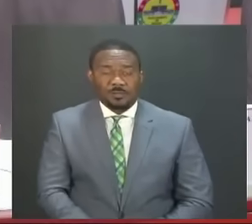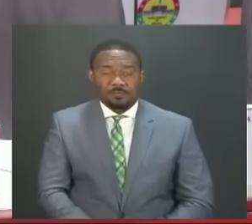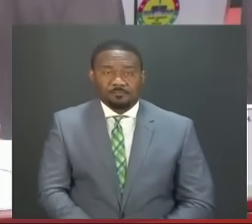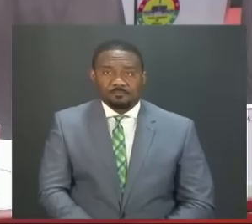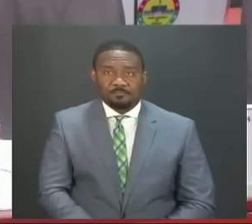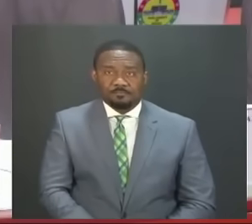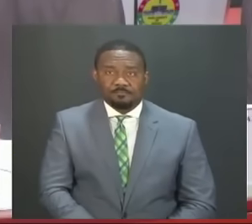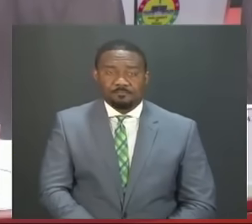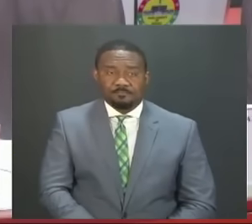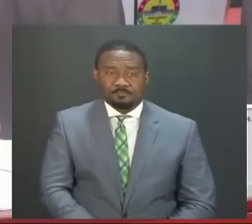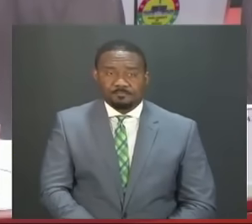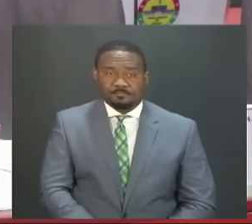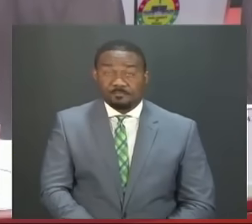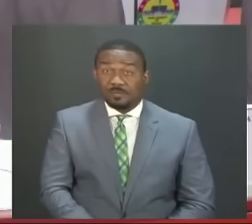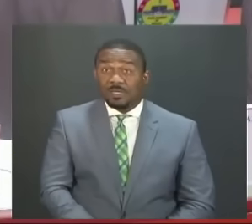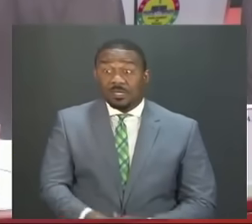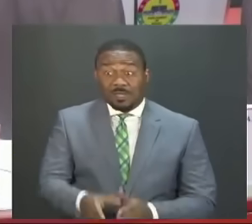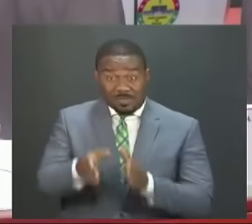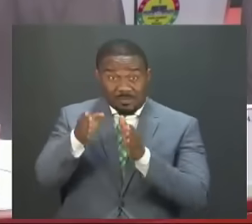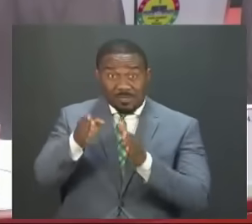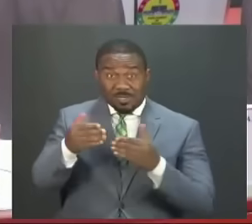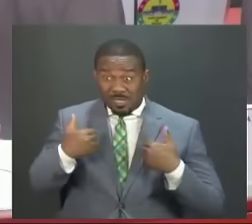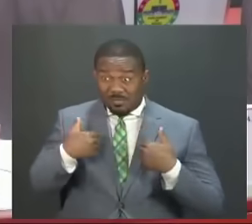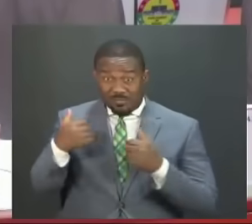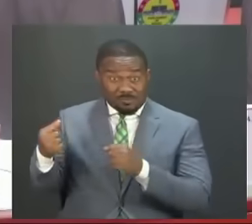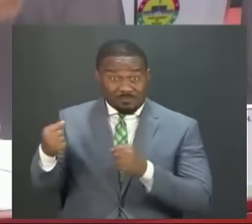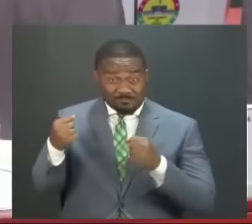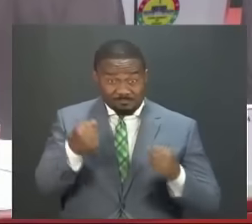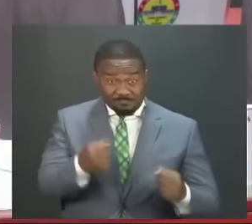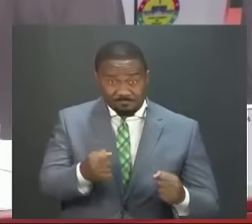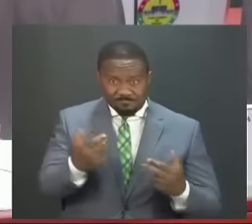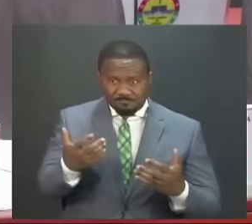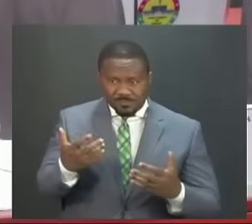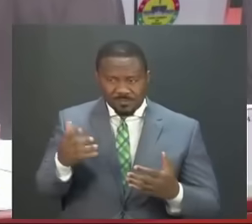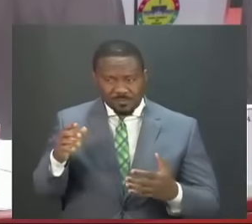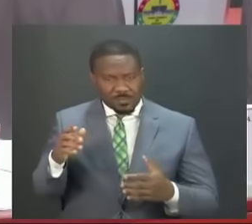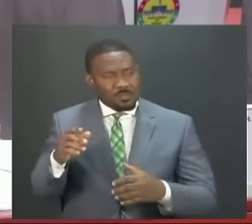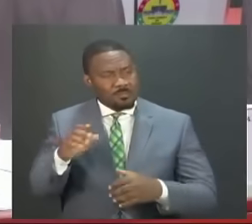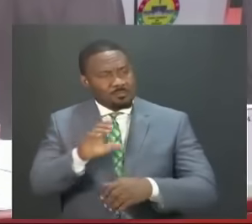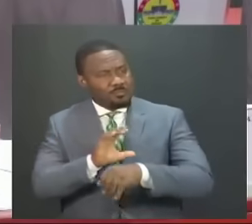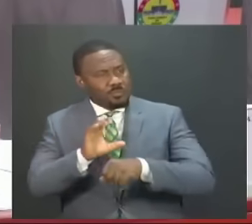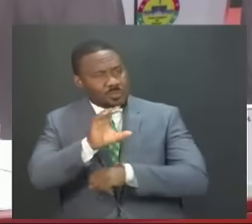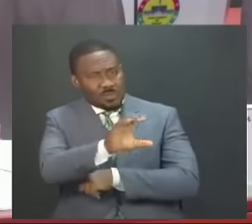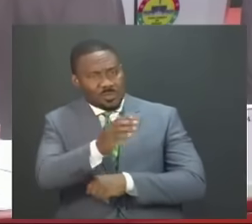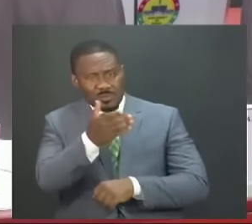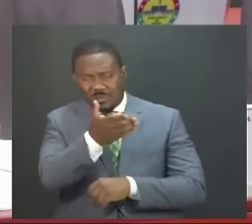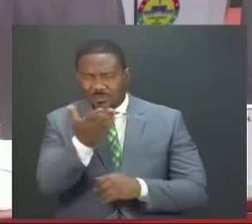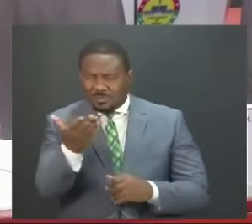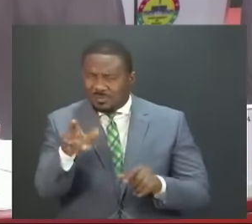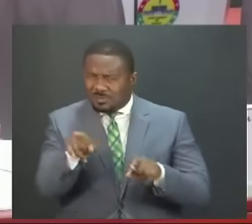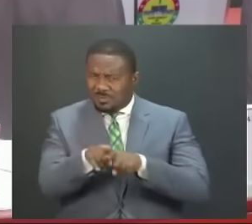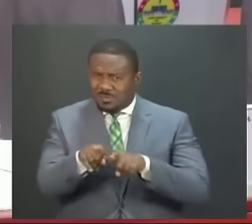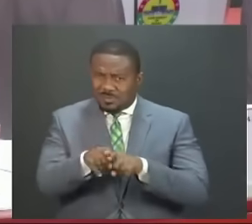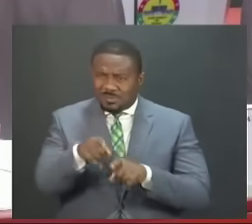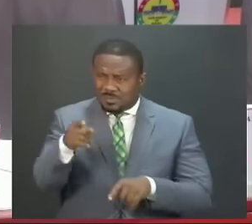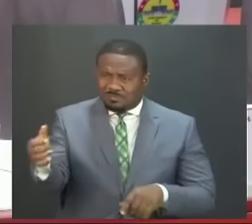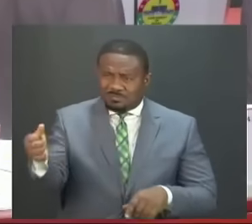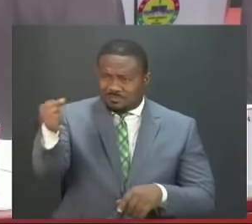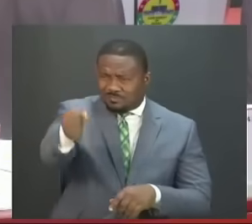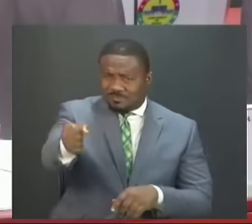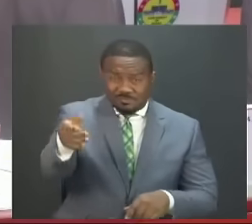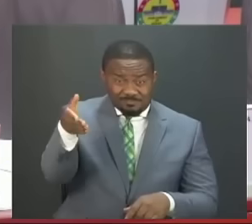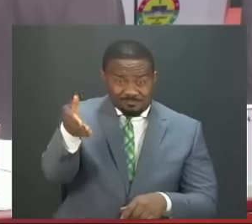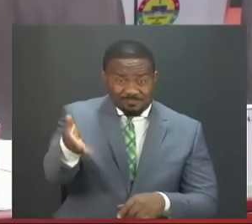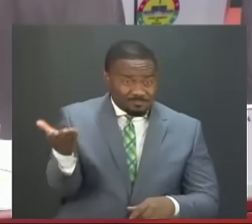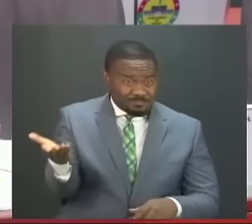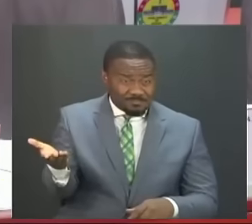empowered with the mandate to empanel the court is himself the very person who has been nominated. And